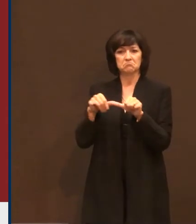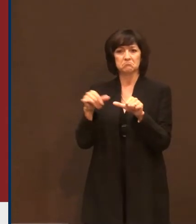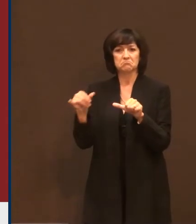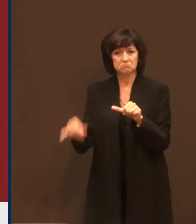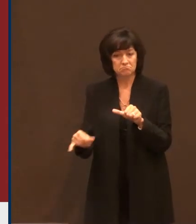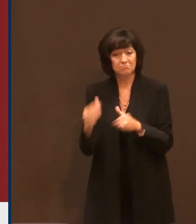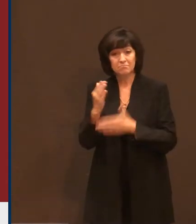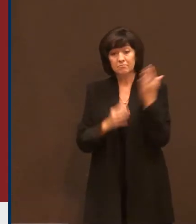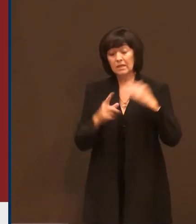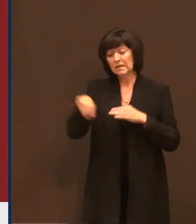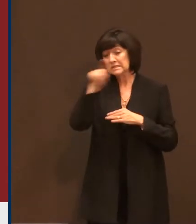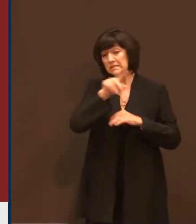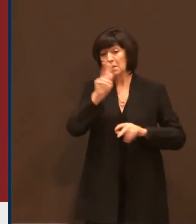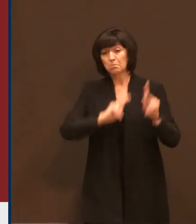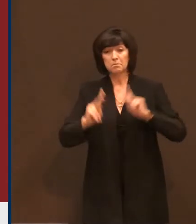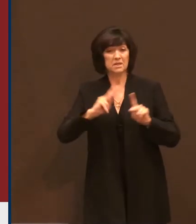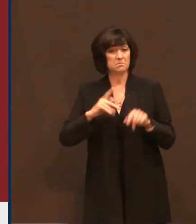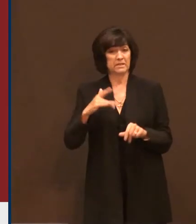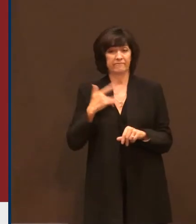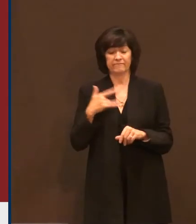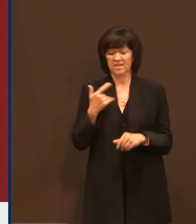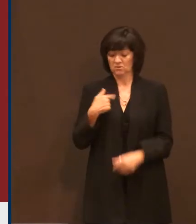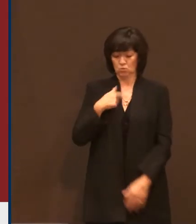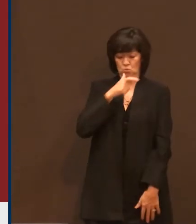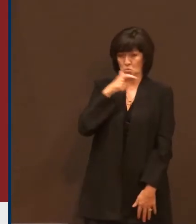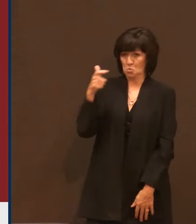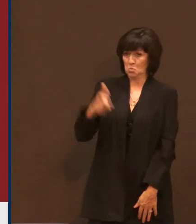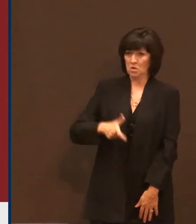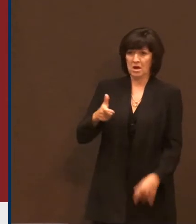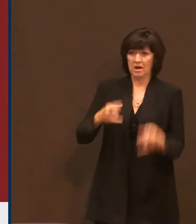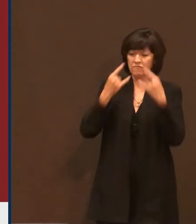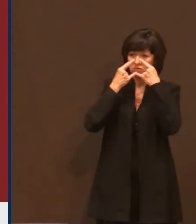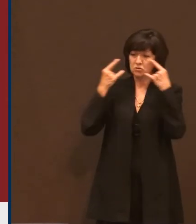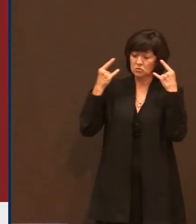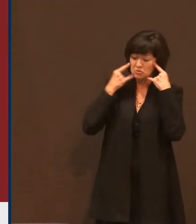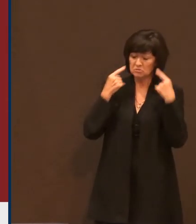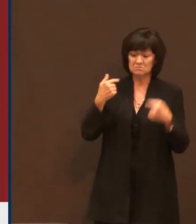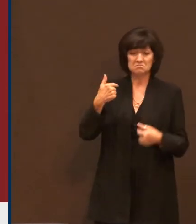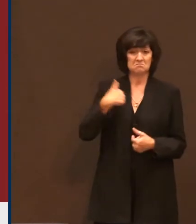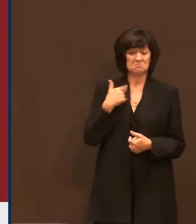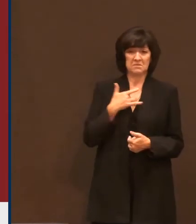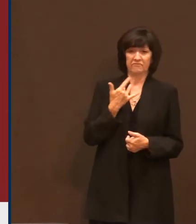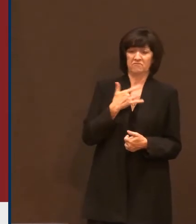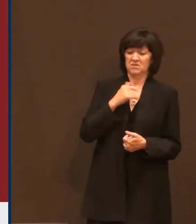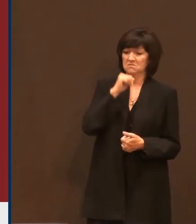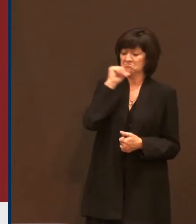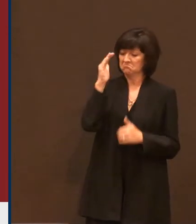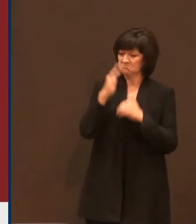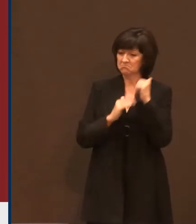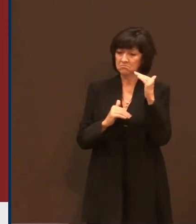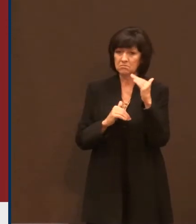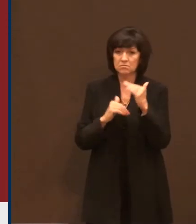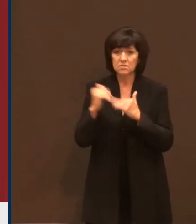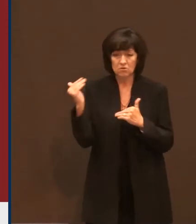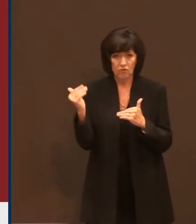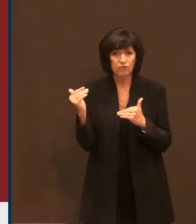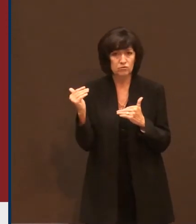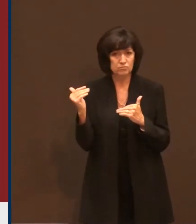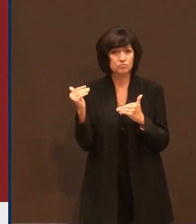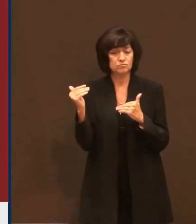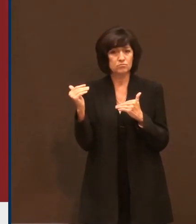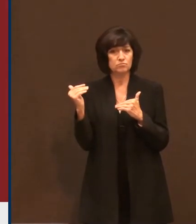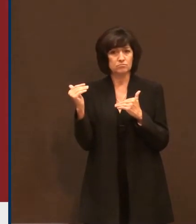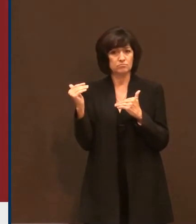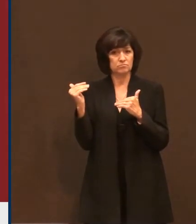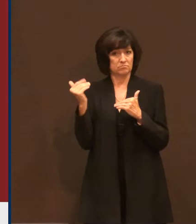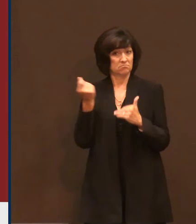need to wear a face covering, or feel like it's uncomfortable under certain situations, think of bringing